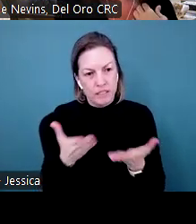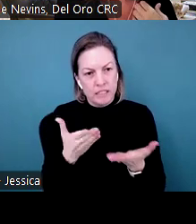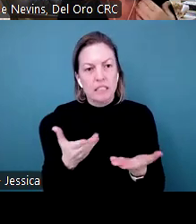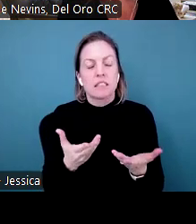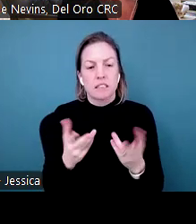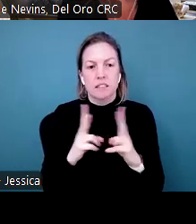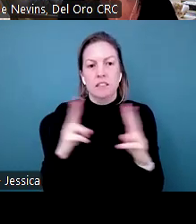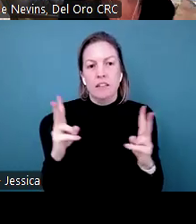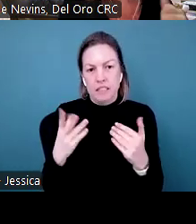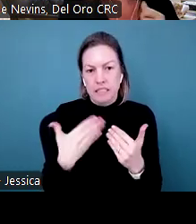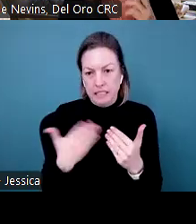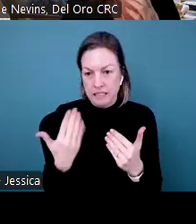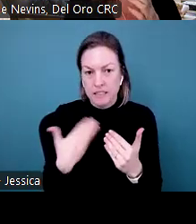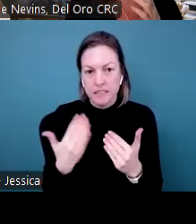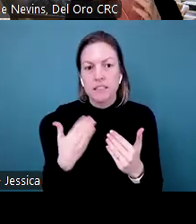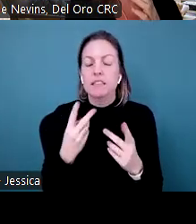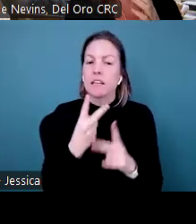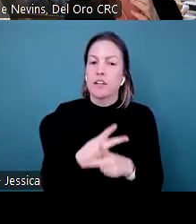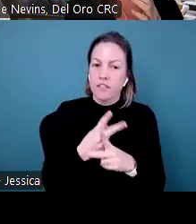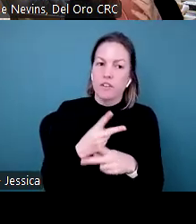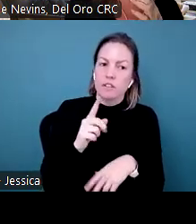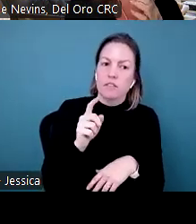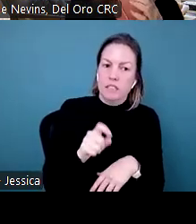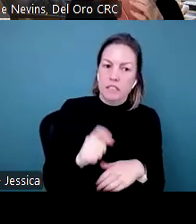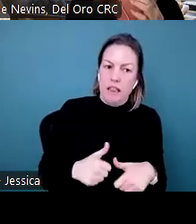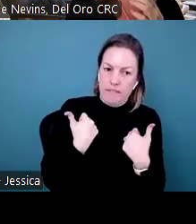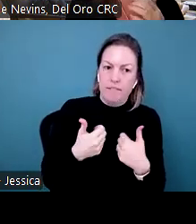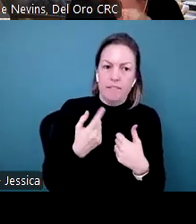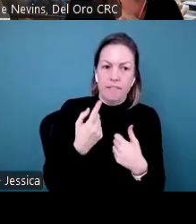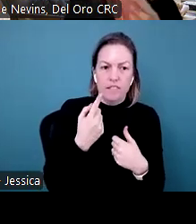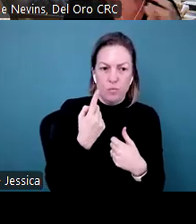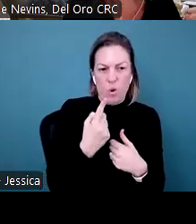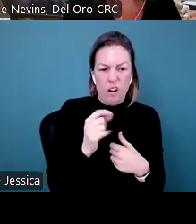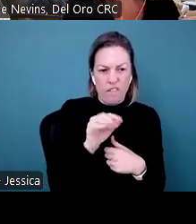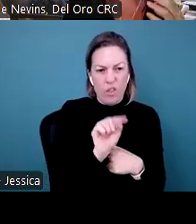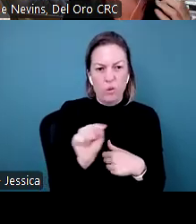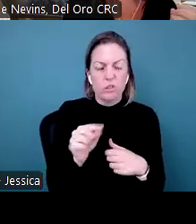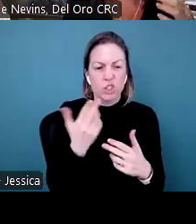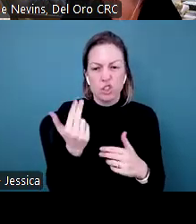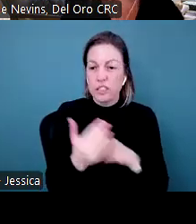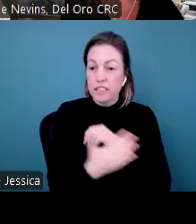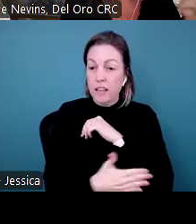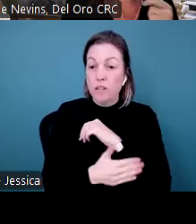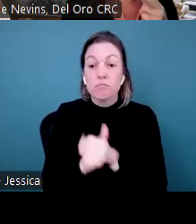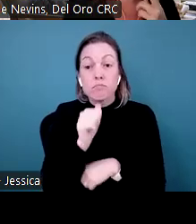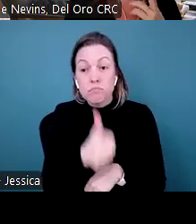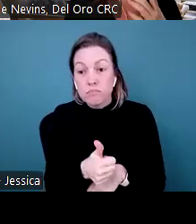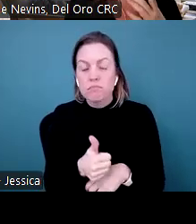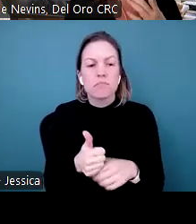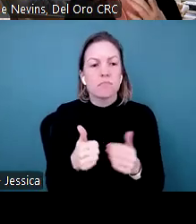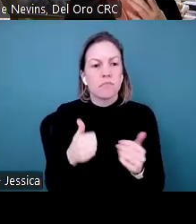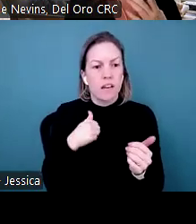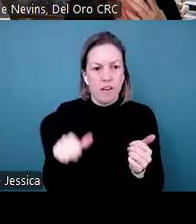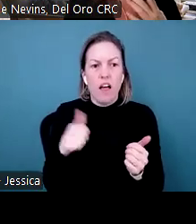very easy. Caregiver must reside in one of our 13 counties, but again, if they don't, then there's another